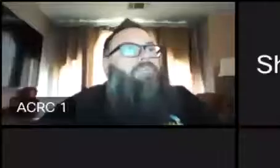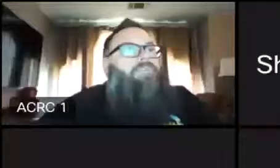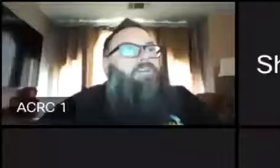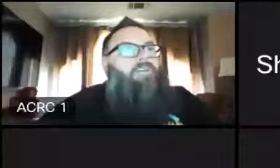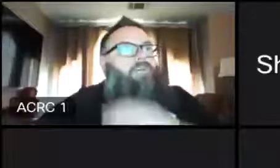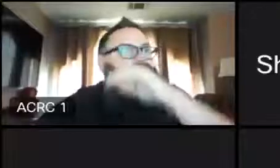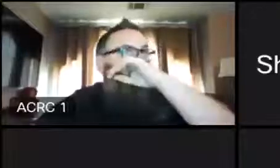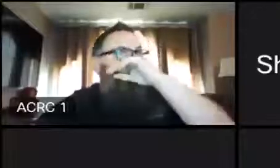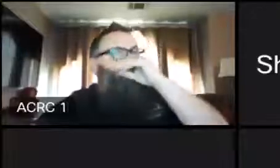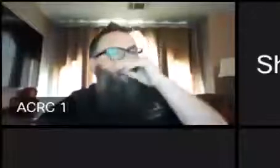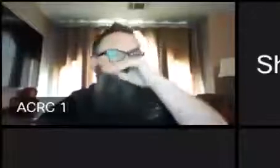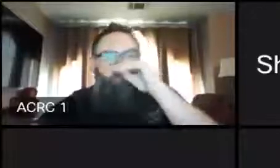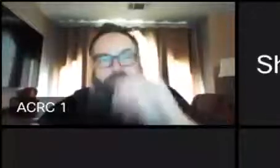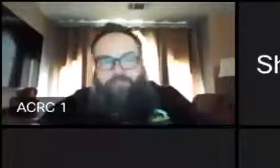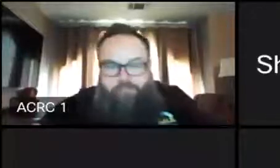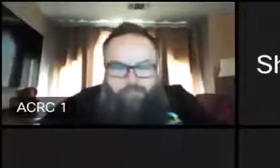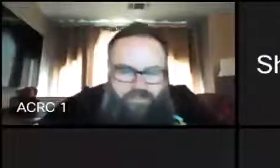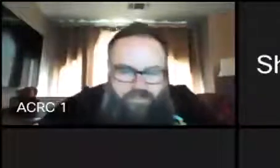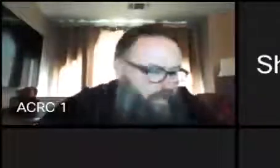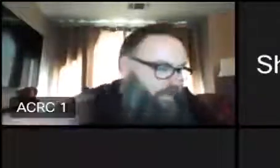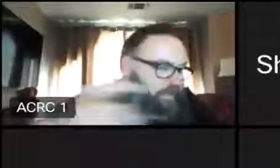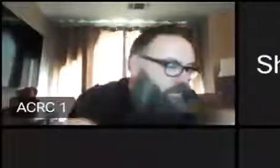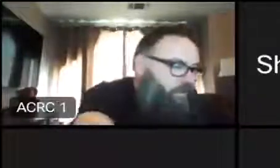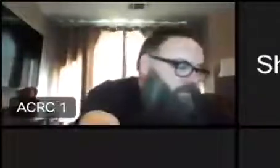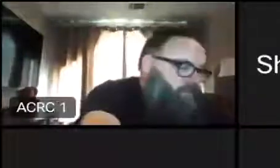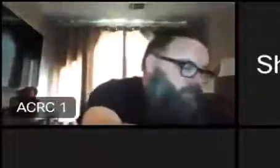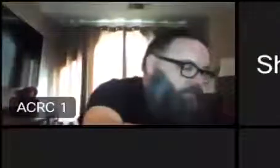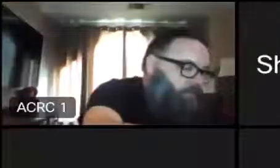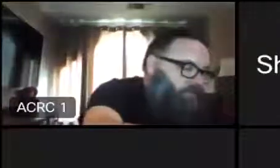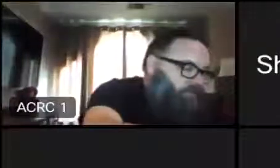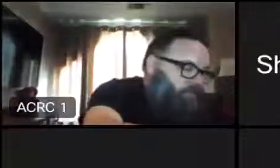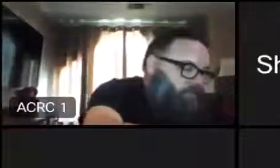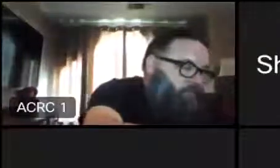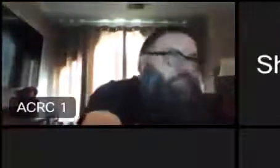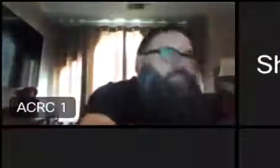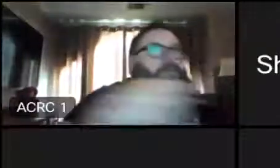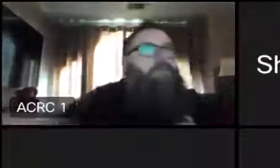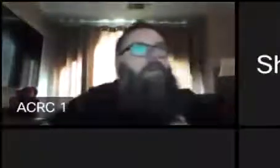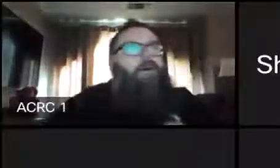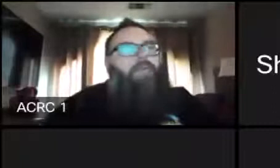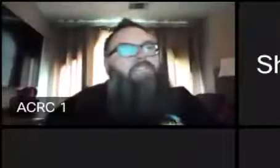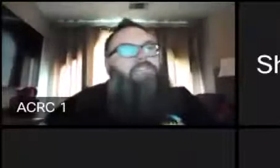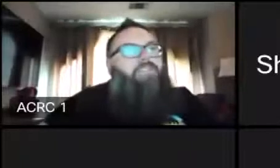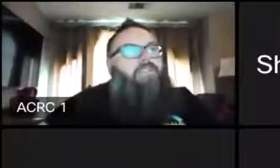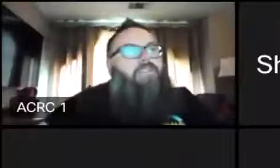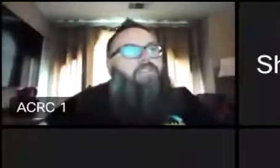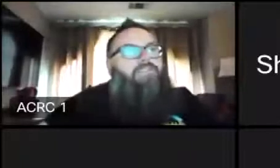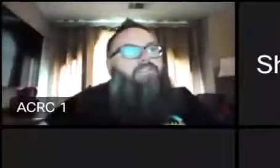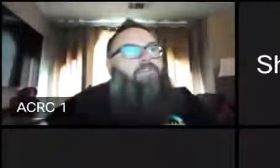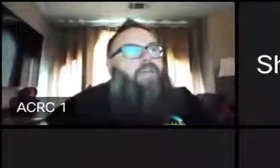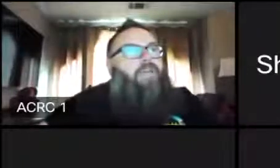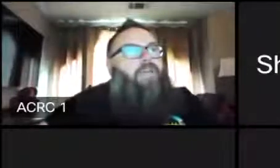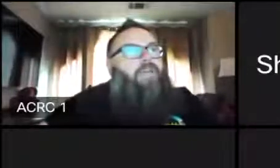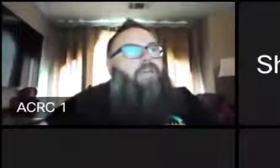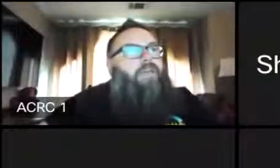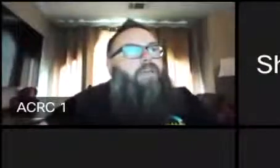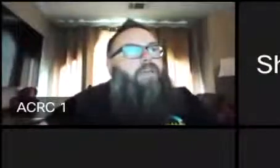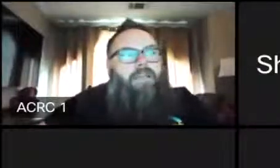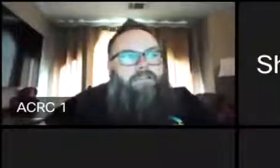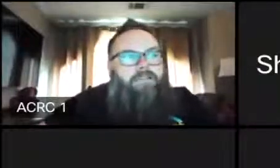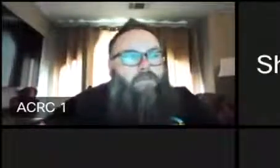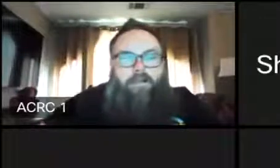that we really need to figure out, because we have a service availability problem, what the needs of our clients are, and then and